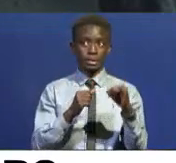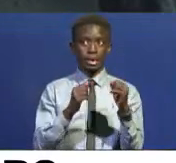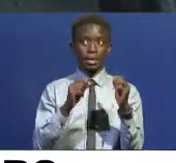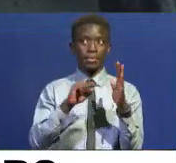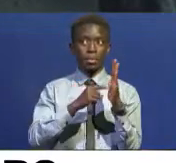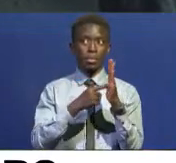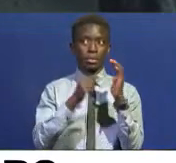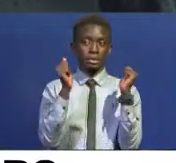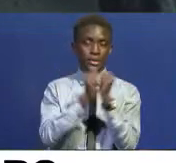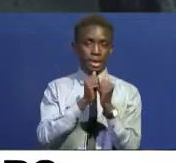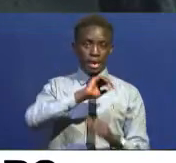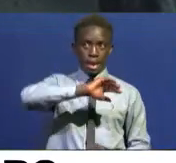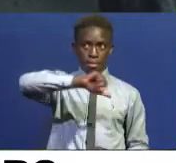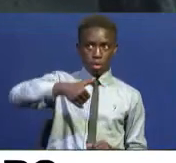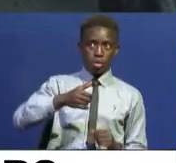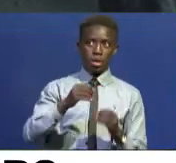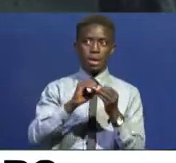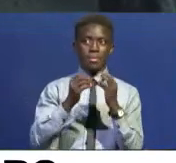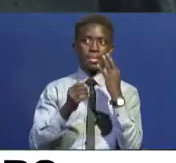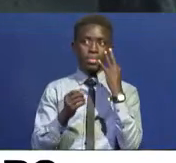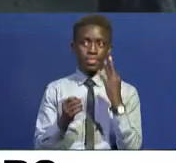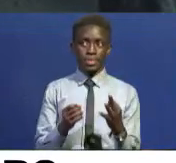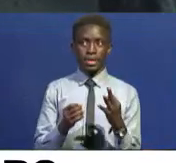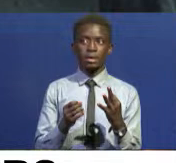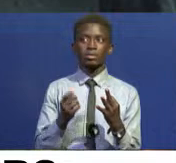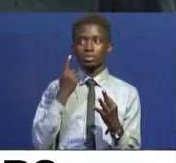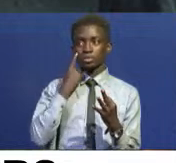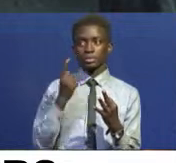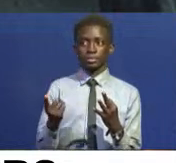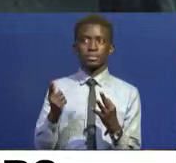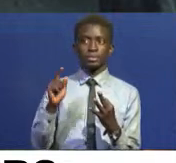ahead of third-placed Kenya. Namibia is last in the